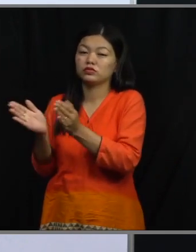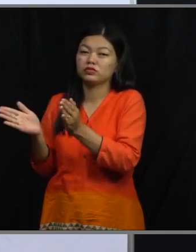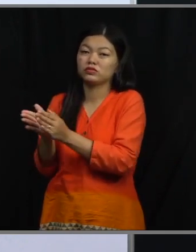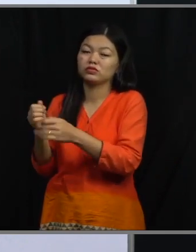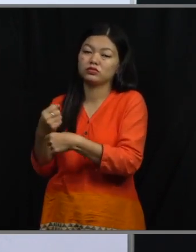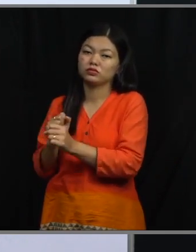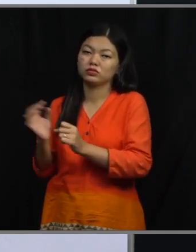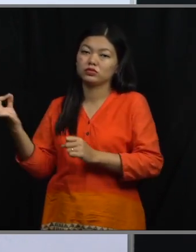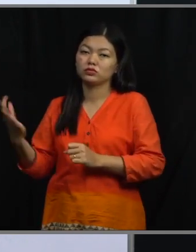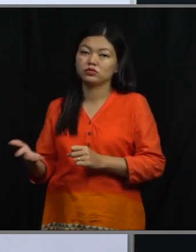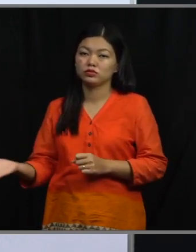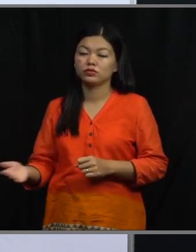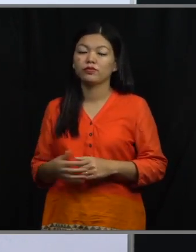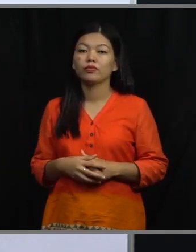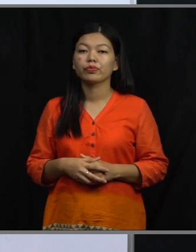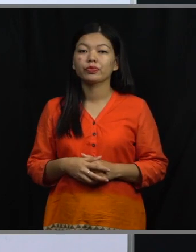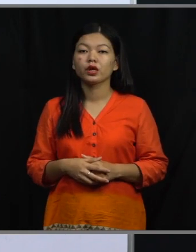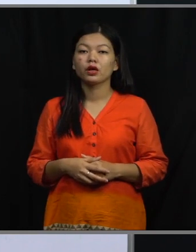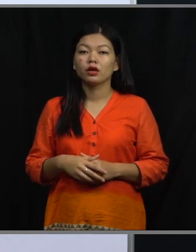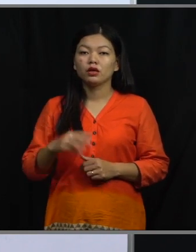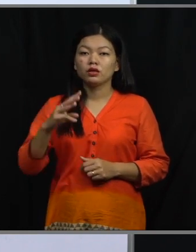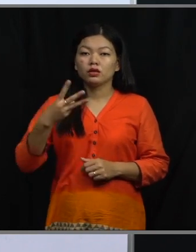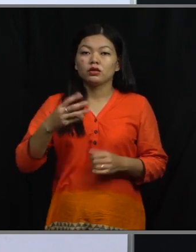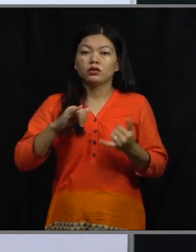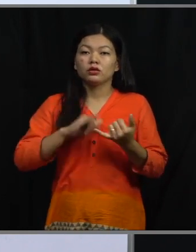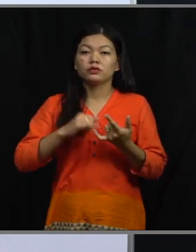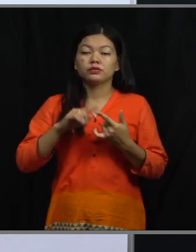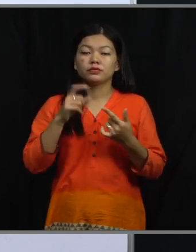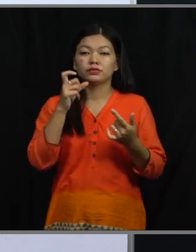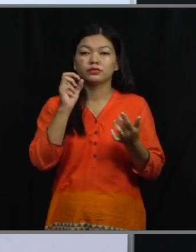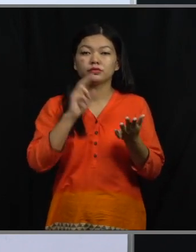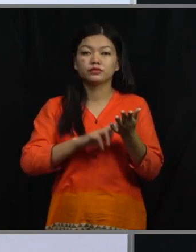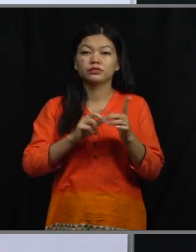Secondary means someone who is engaged in the